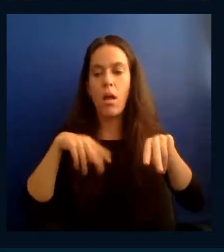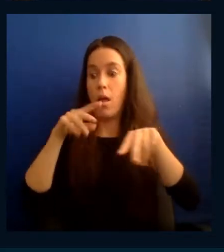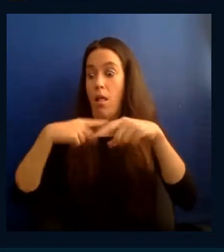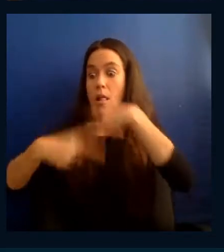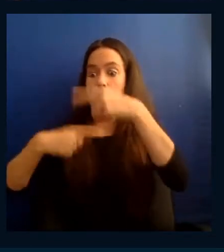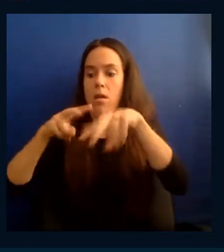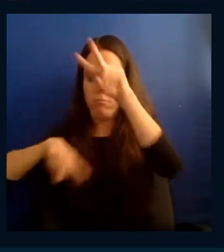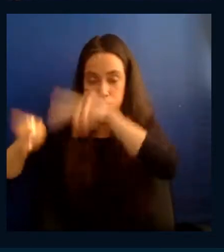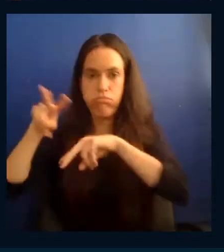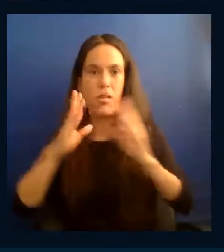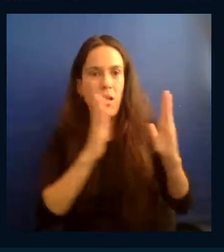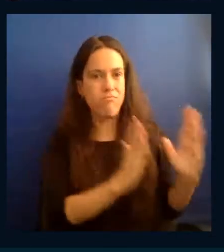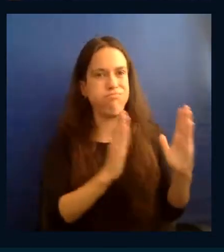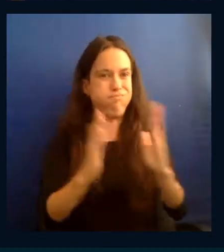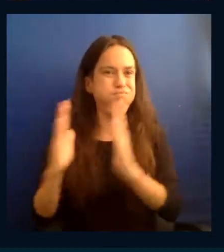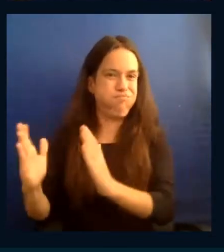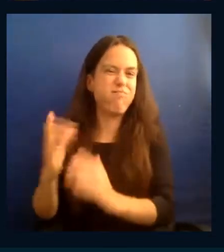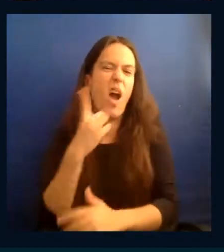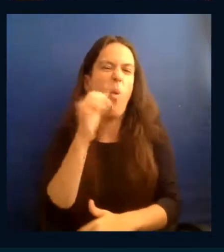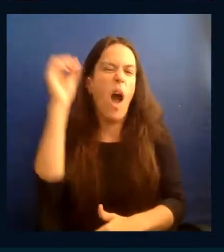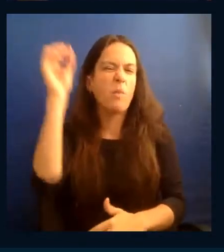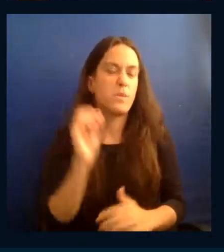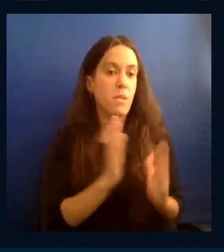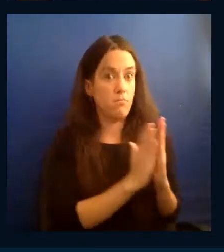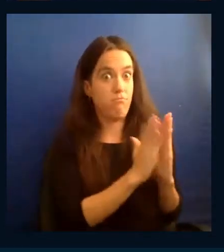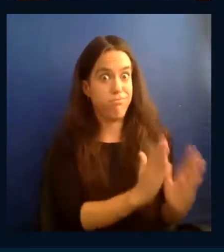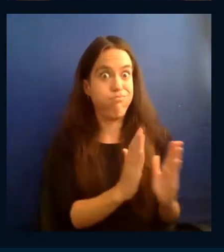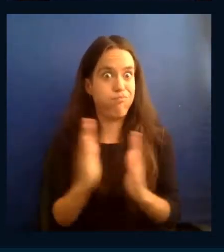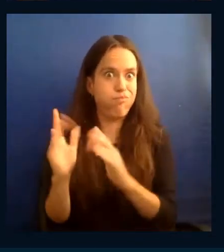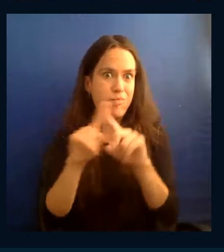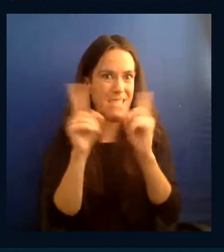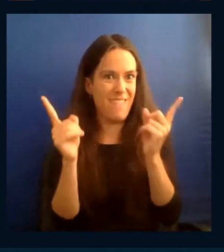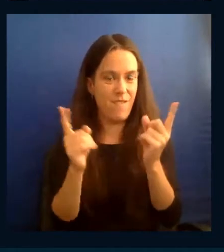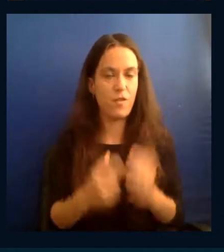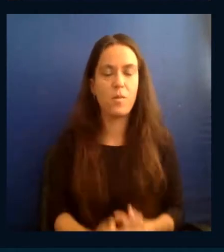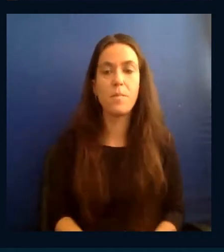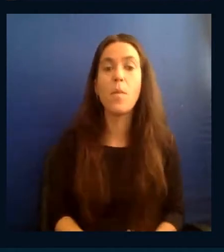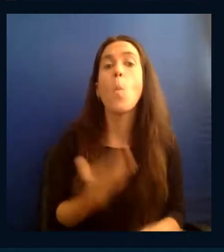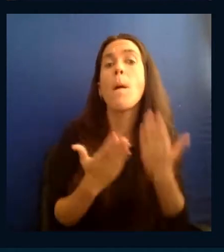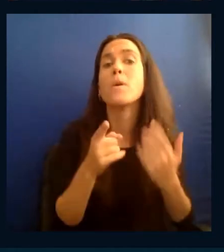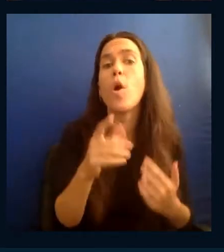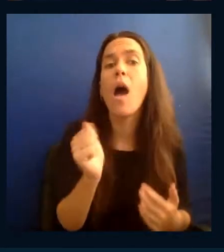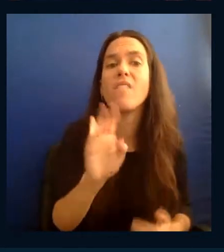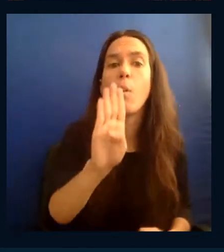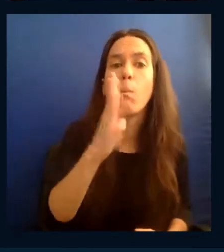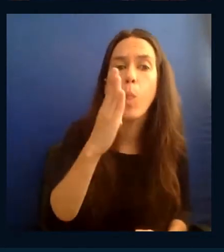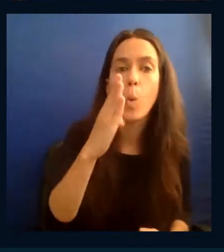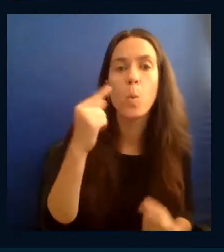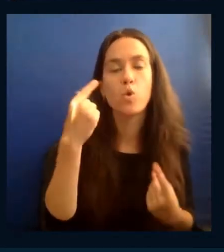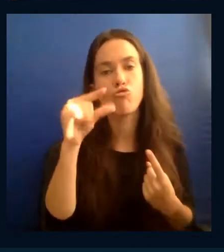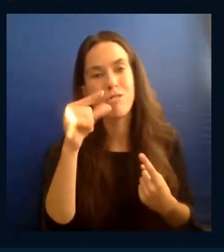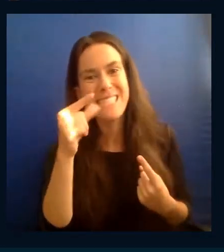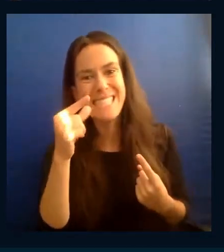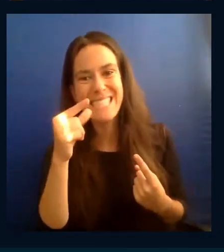rolled it out to 100% of your infrastructure. And then you might have a blue-green deployment. You might have 2